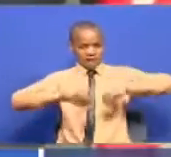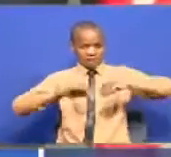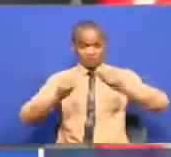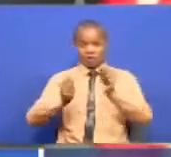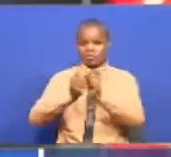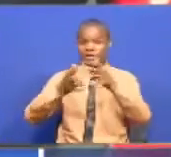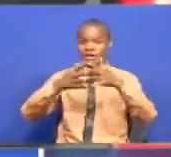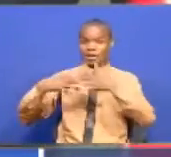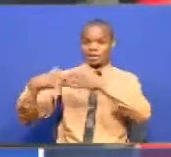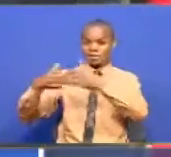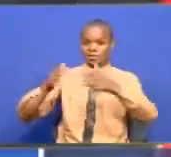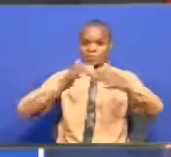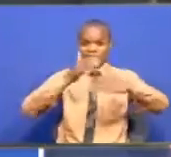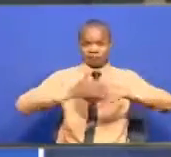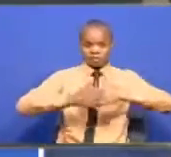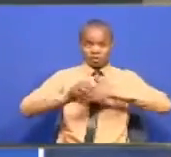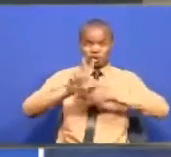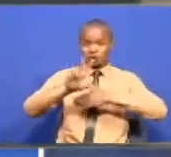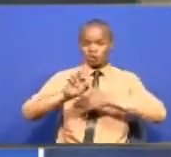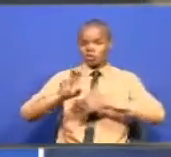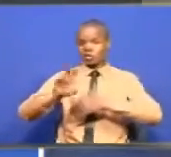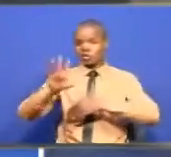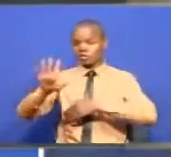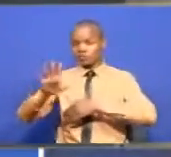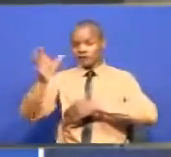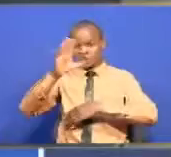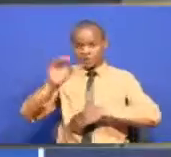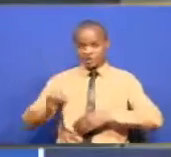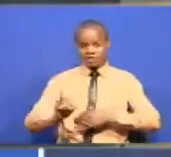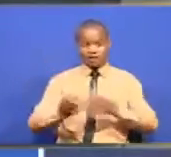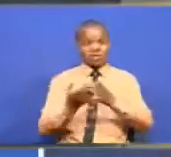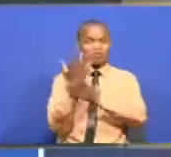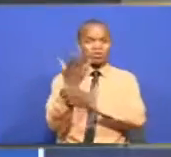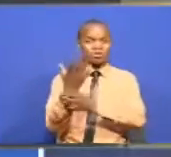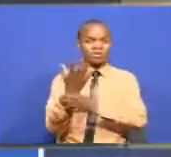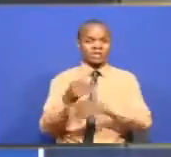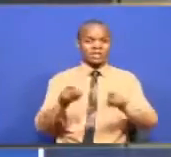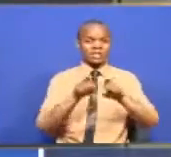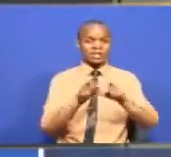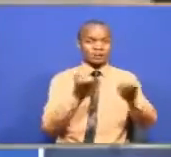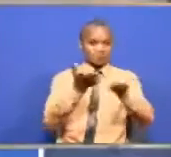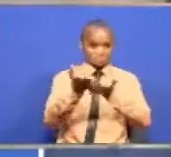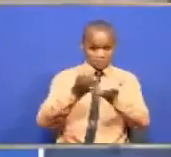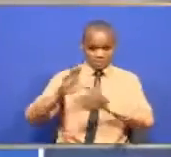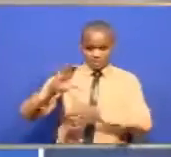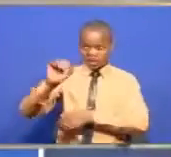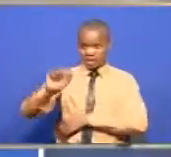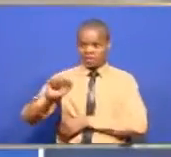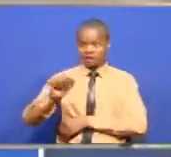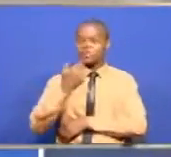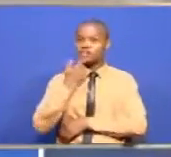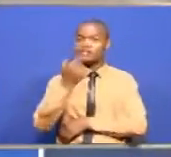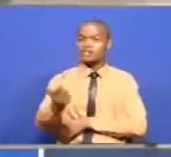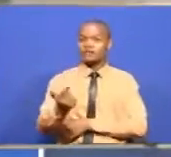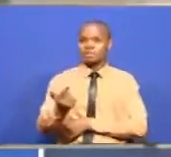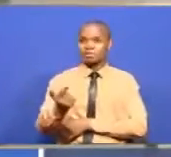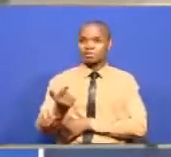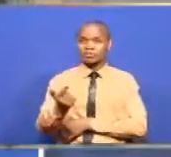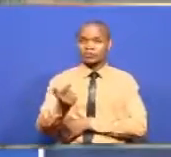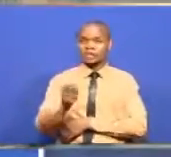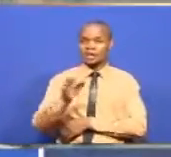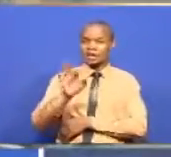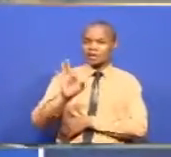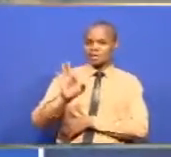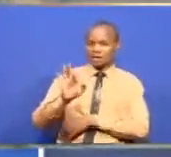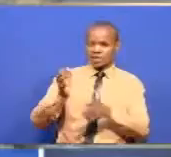of the 2025 expiry of the African Growth and Opportunities Act, AGOA. Trade Cabinet Secretary Betty Maina says if sealed, the free trade